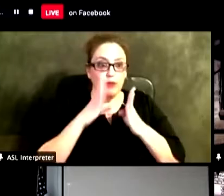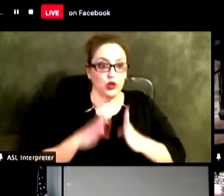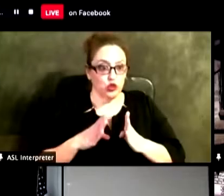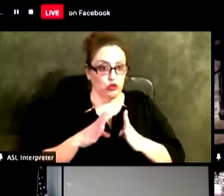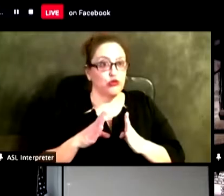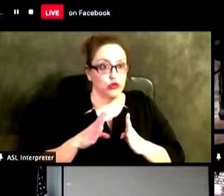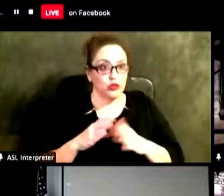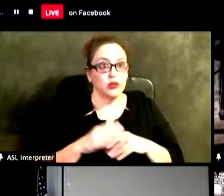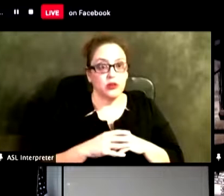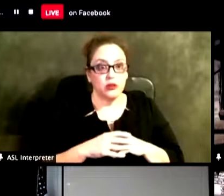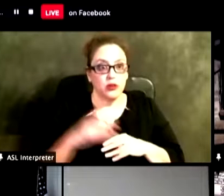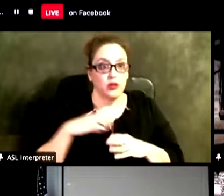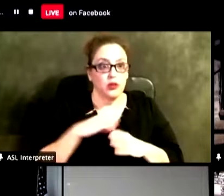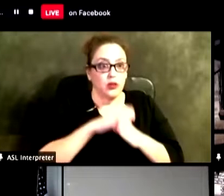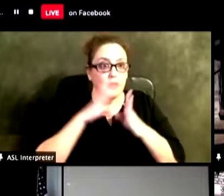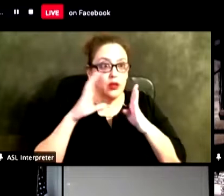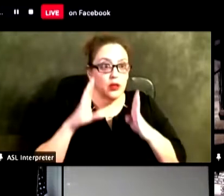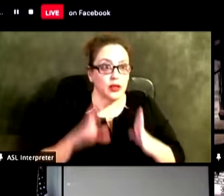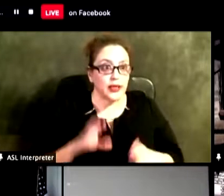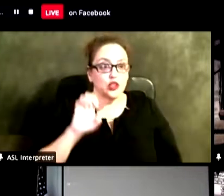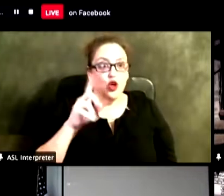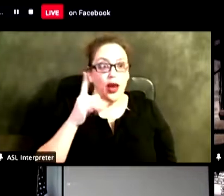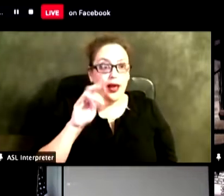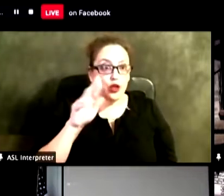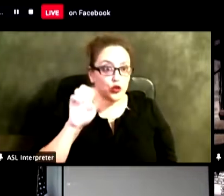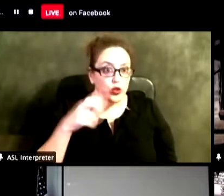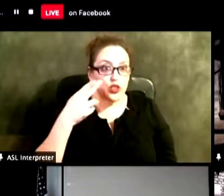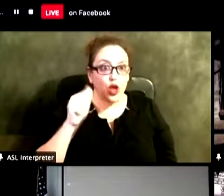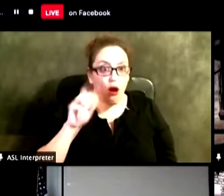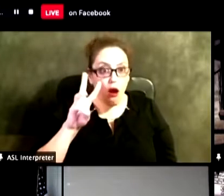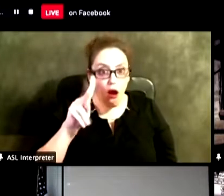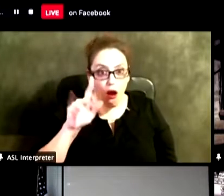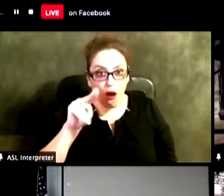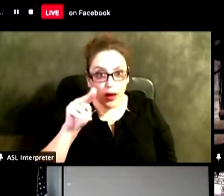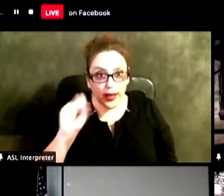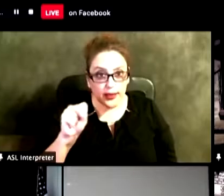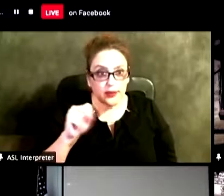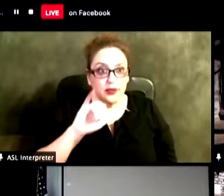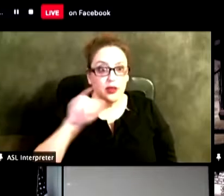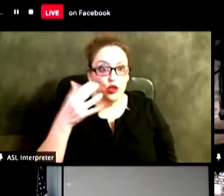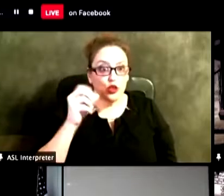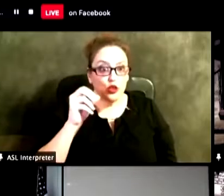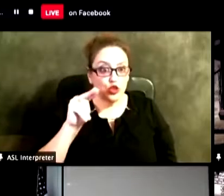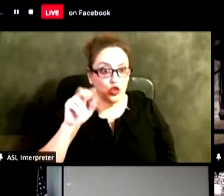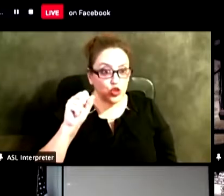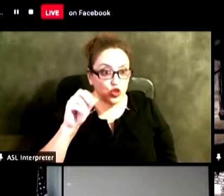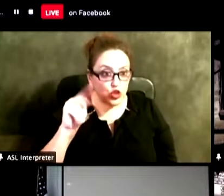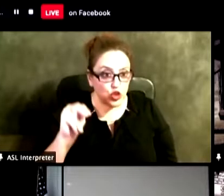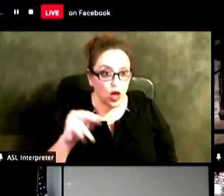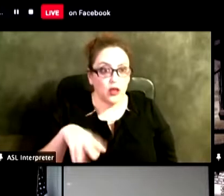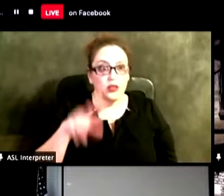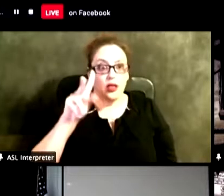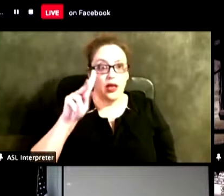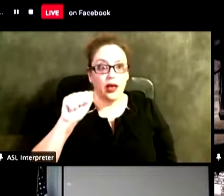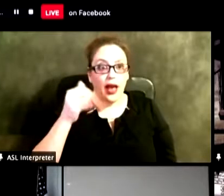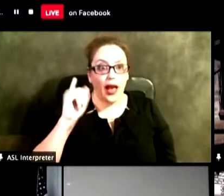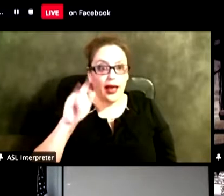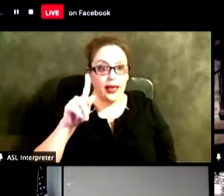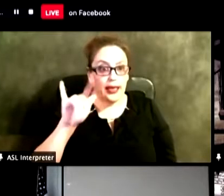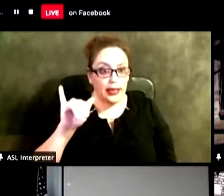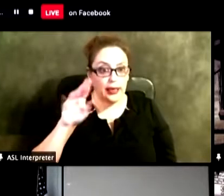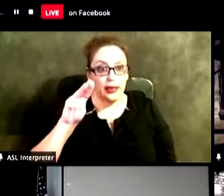have Commissioner Venuri, Commissioner Eldridge, Commissioner Hawkins, Commissioner Johnson, Commissioner Kaili, Commissioner Coombe, Commissioner